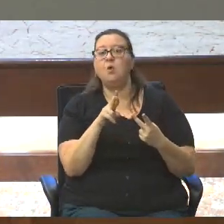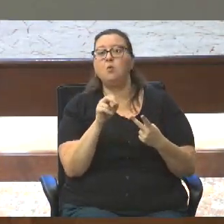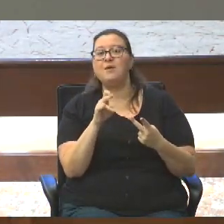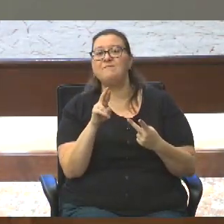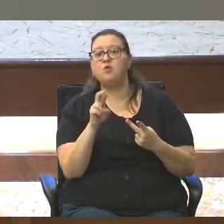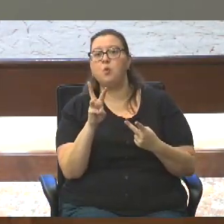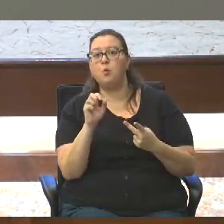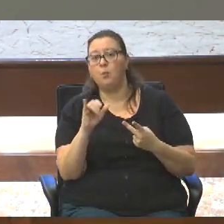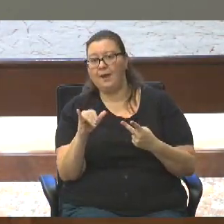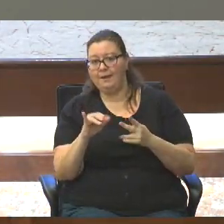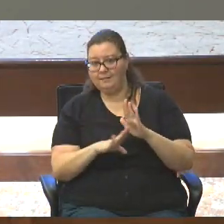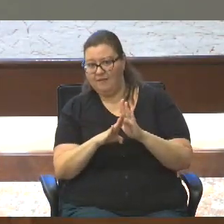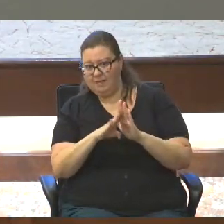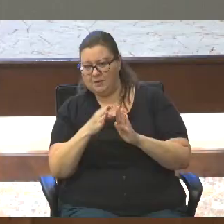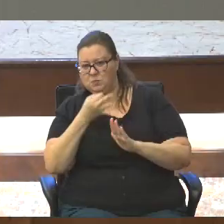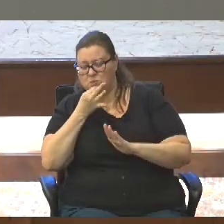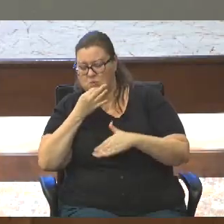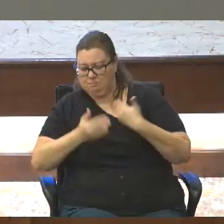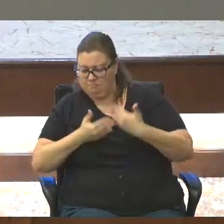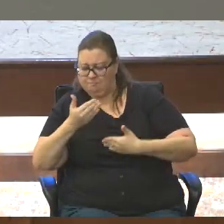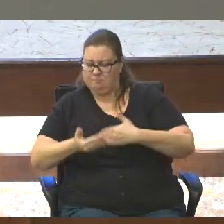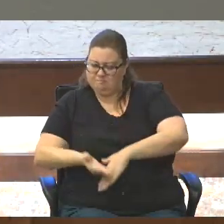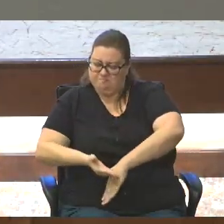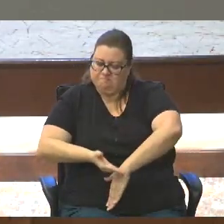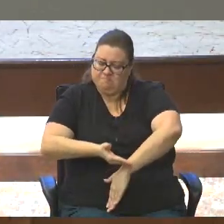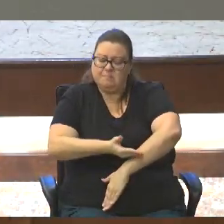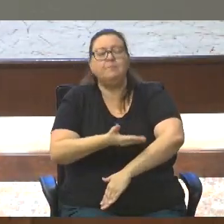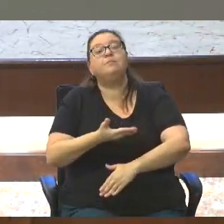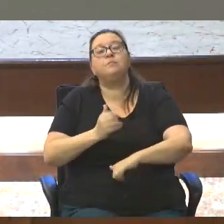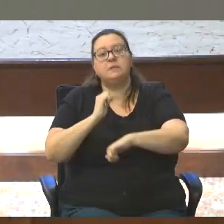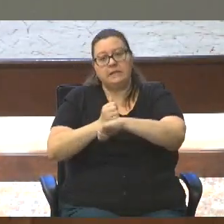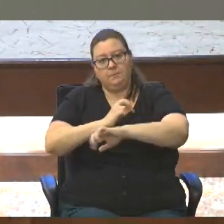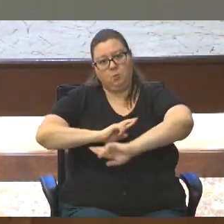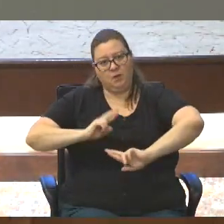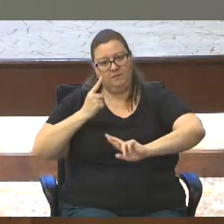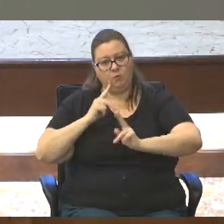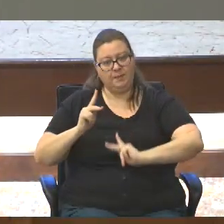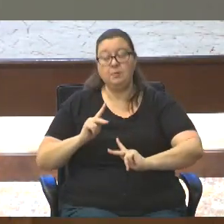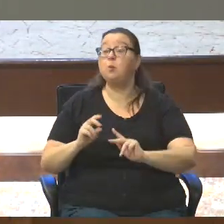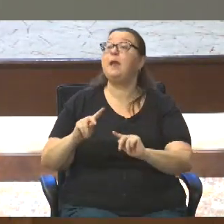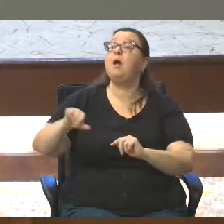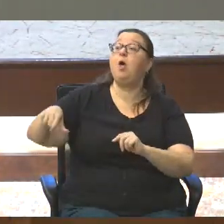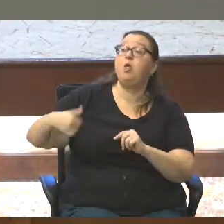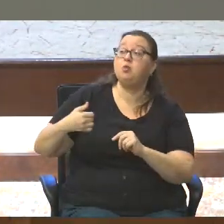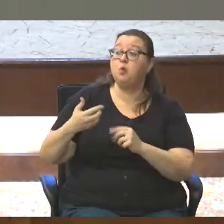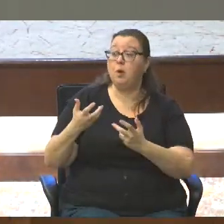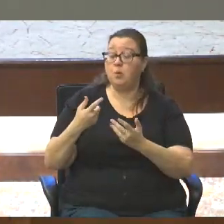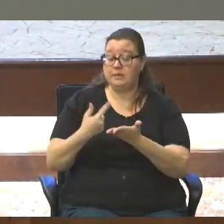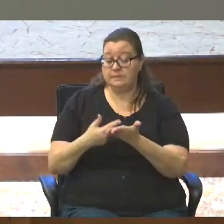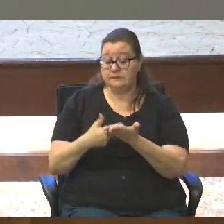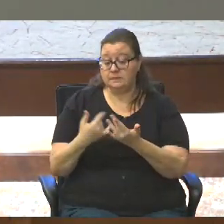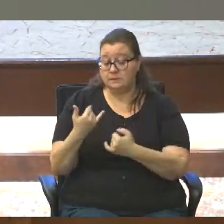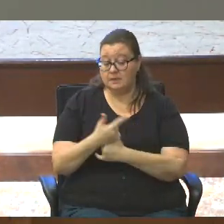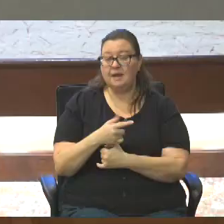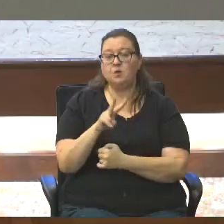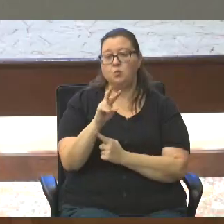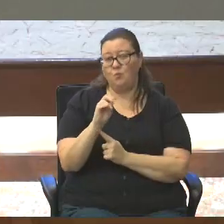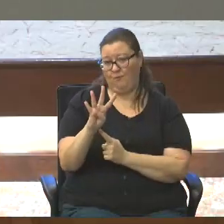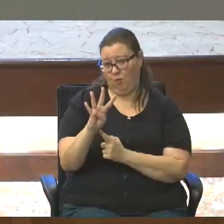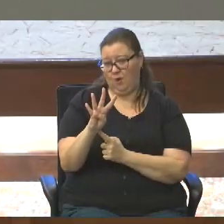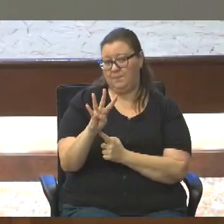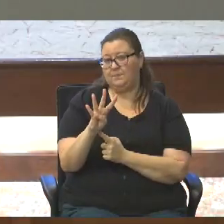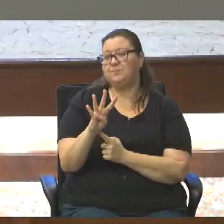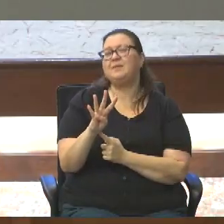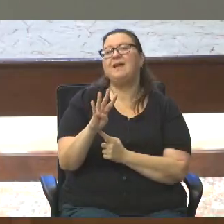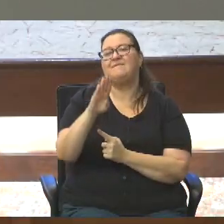along. The other thing I want to talk about is 204,